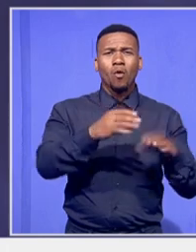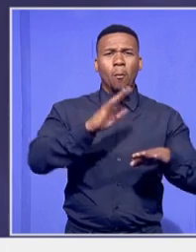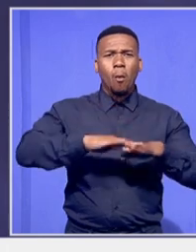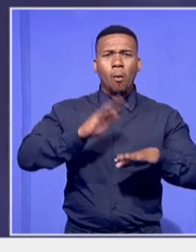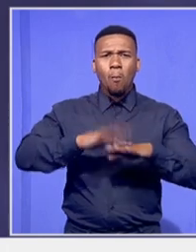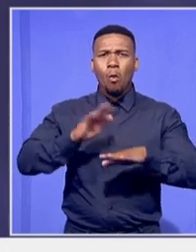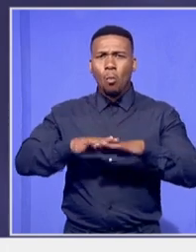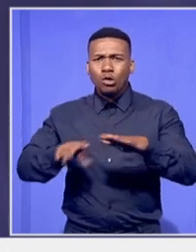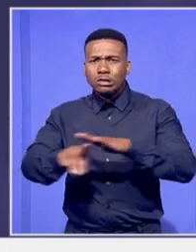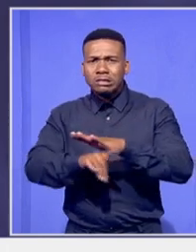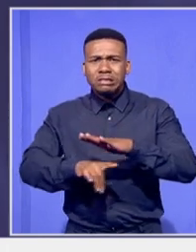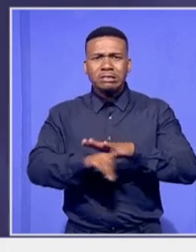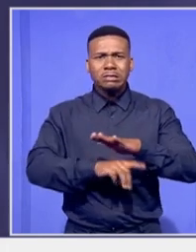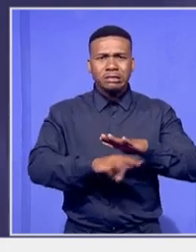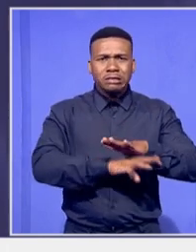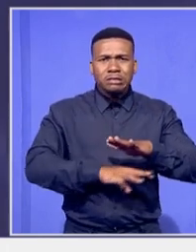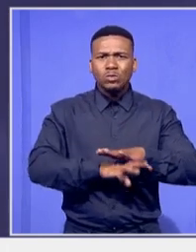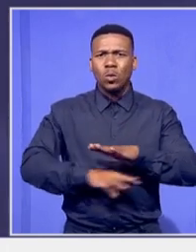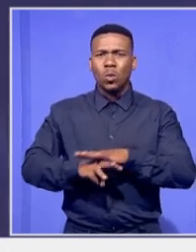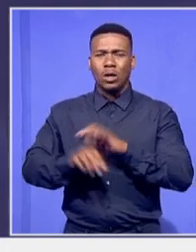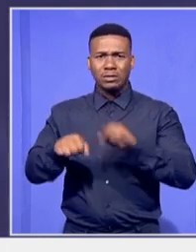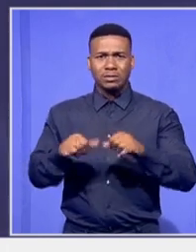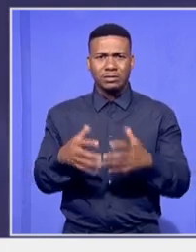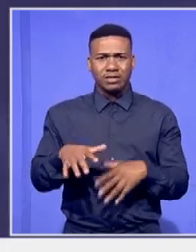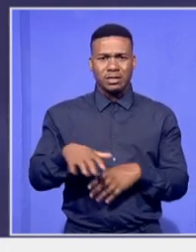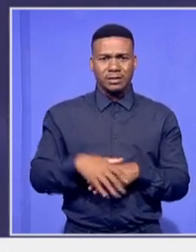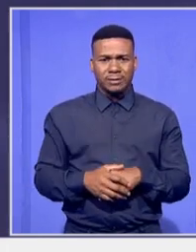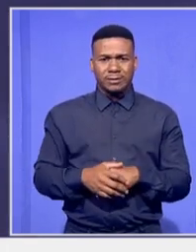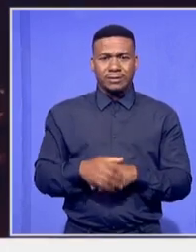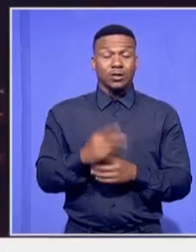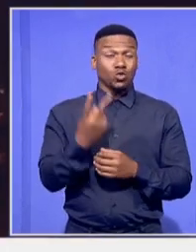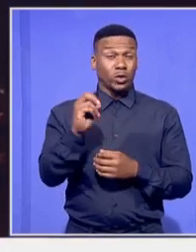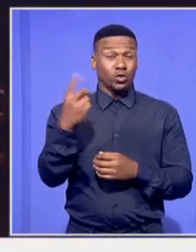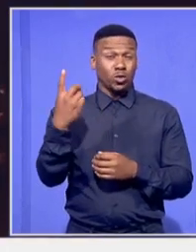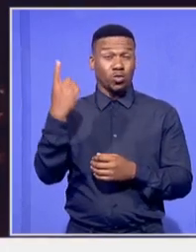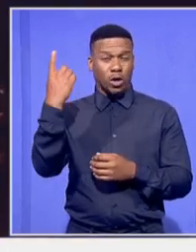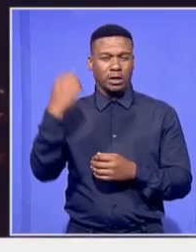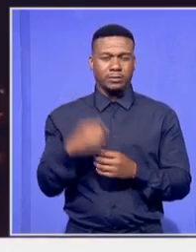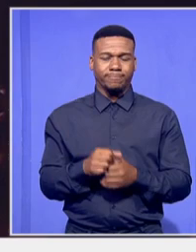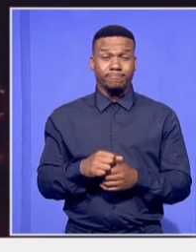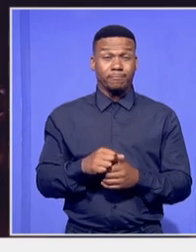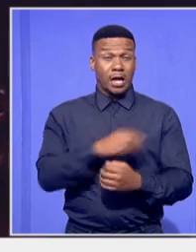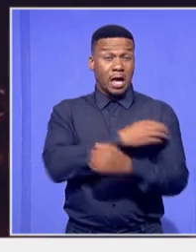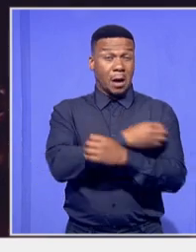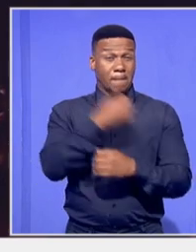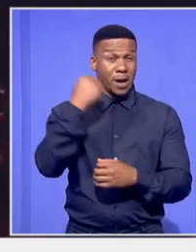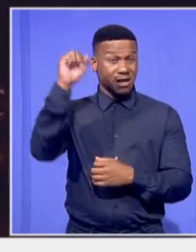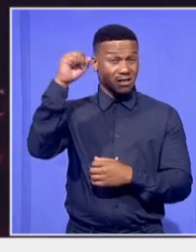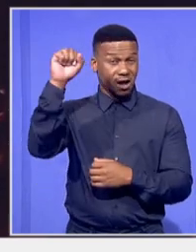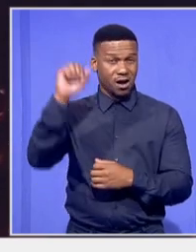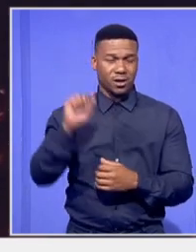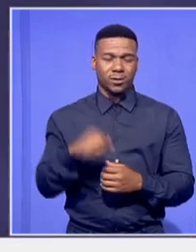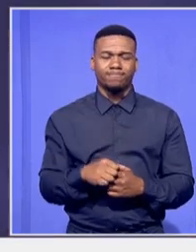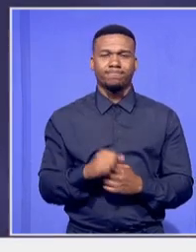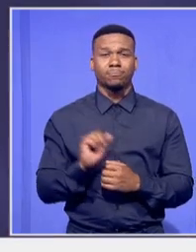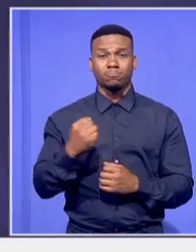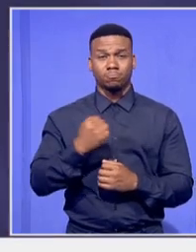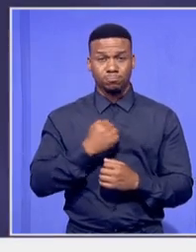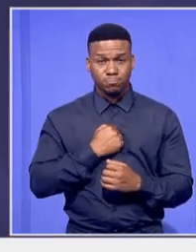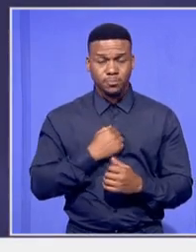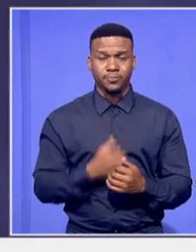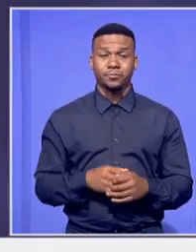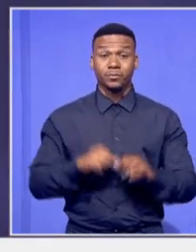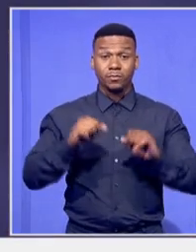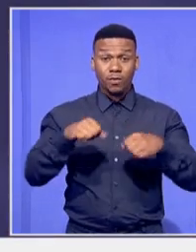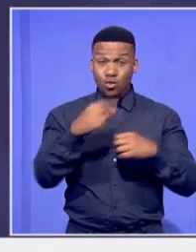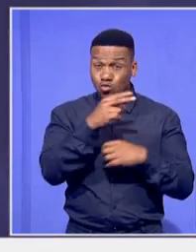had in elections 2021. Amandla! You see it play out as our support